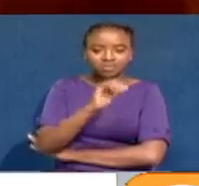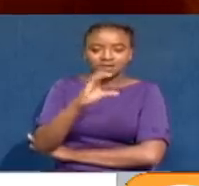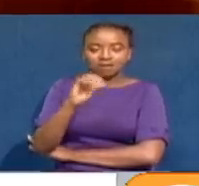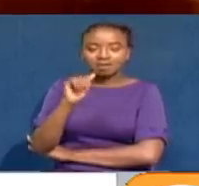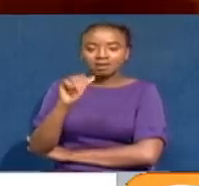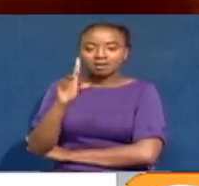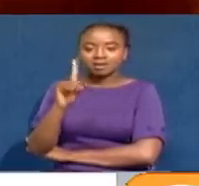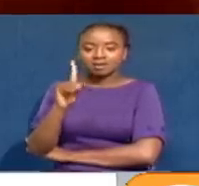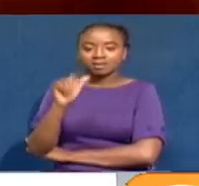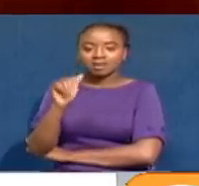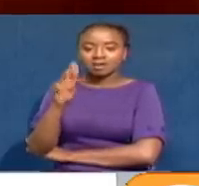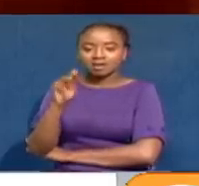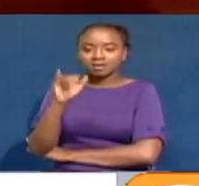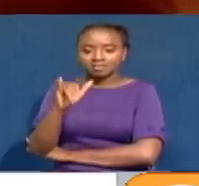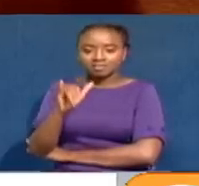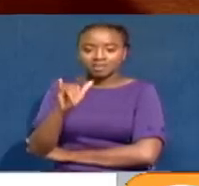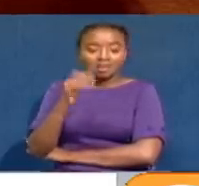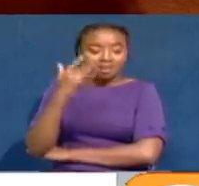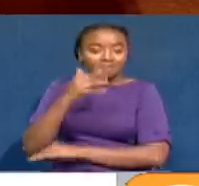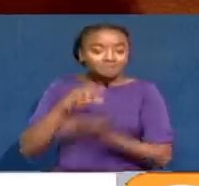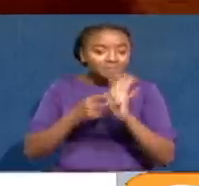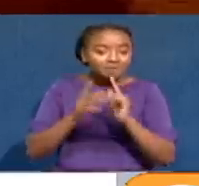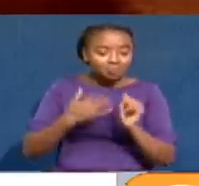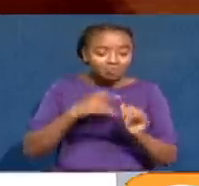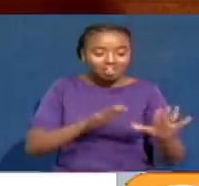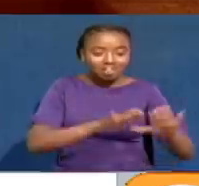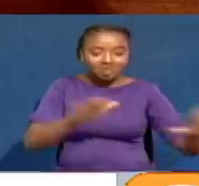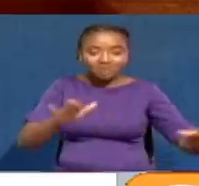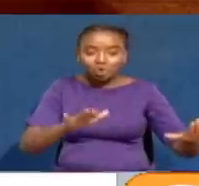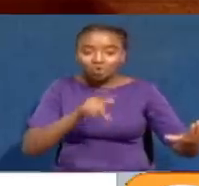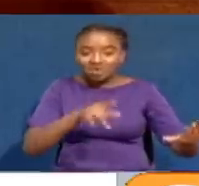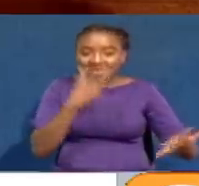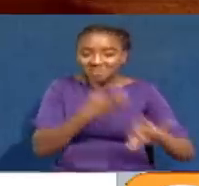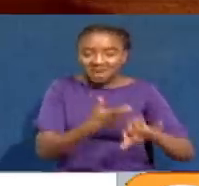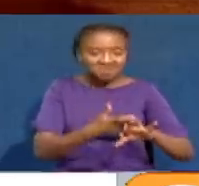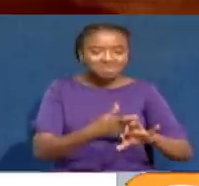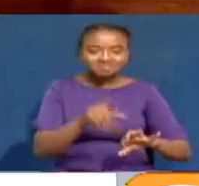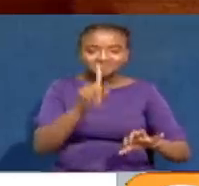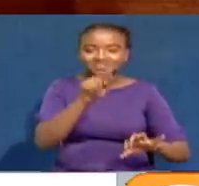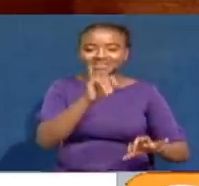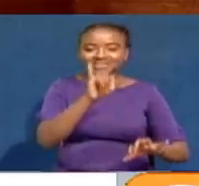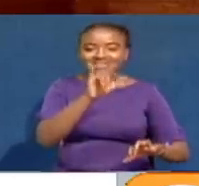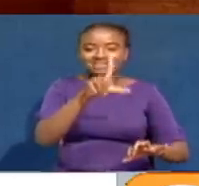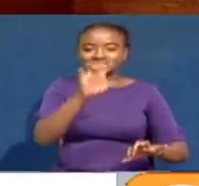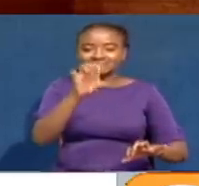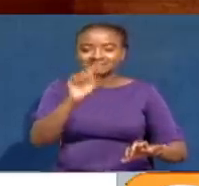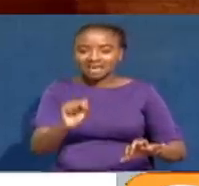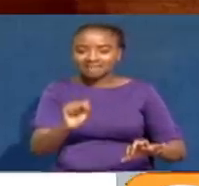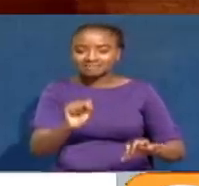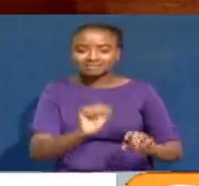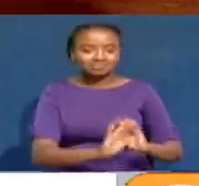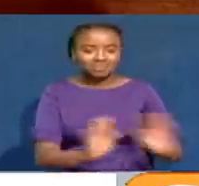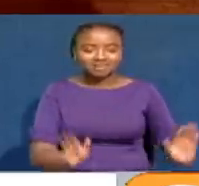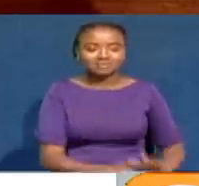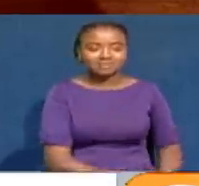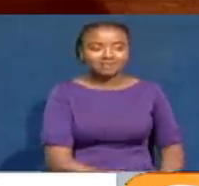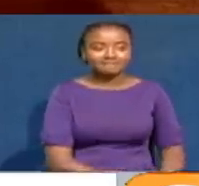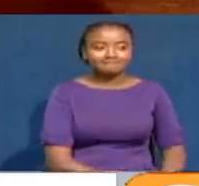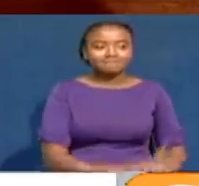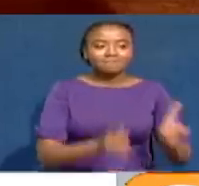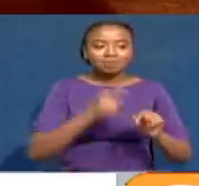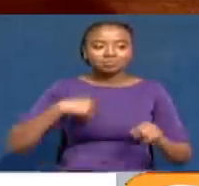tiled, tile hukuchini. And therefore, and I have not told you that we have built 8 new secondary schools. We